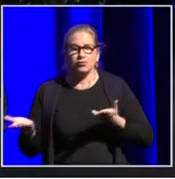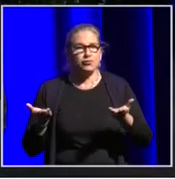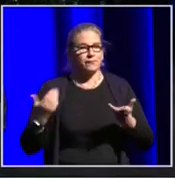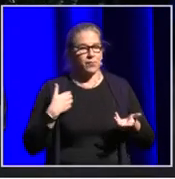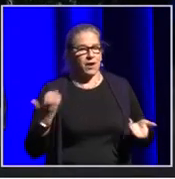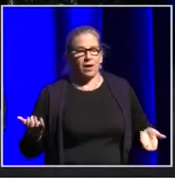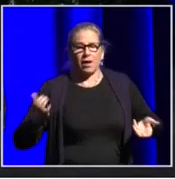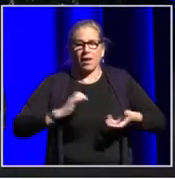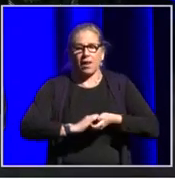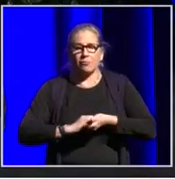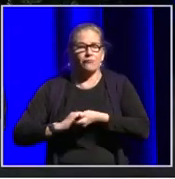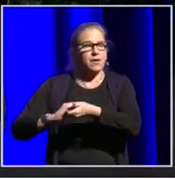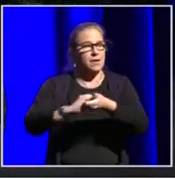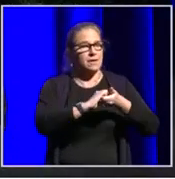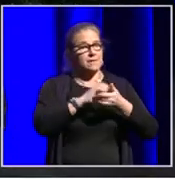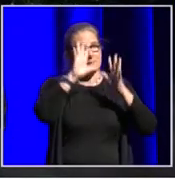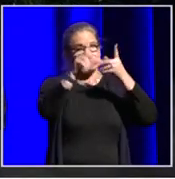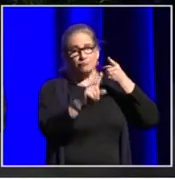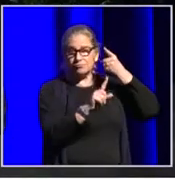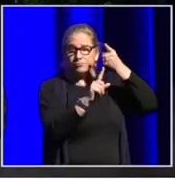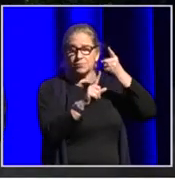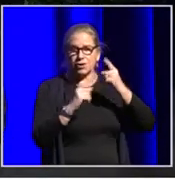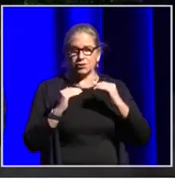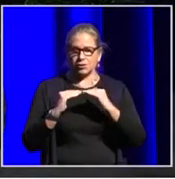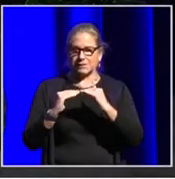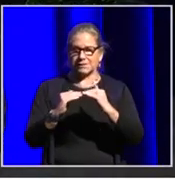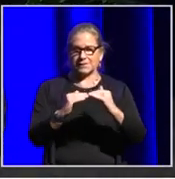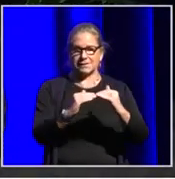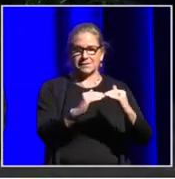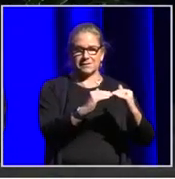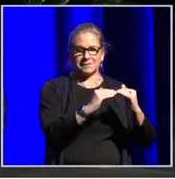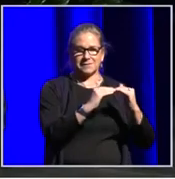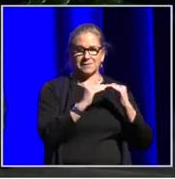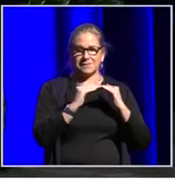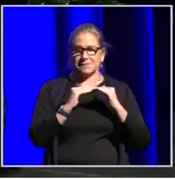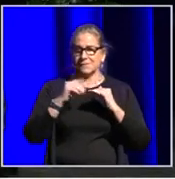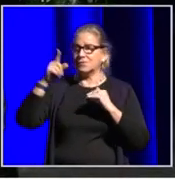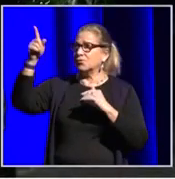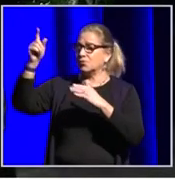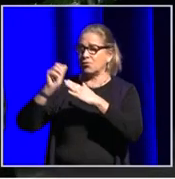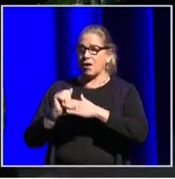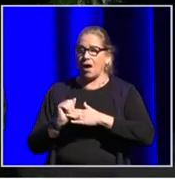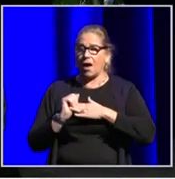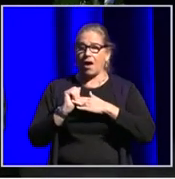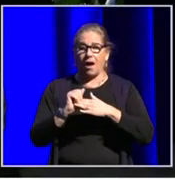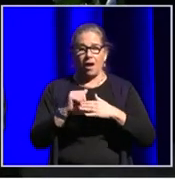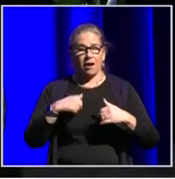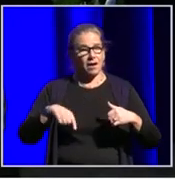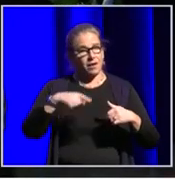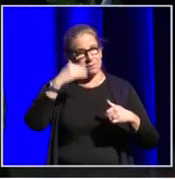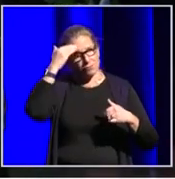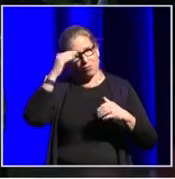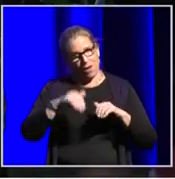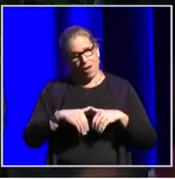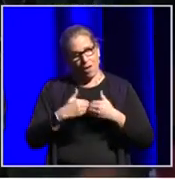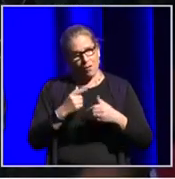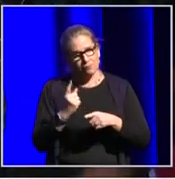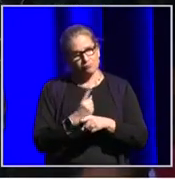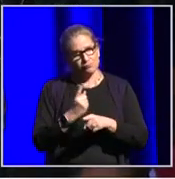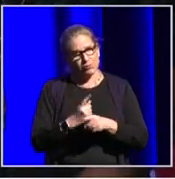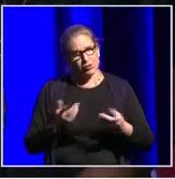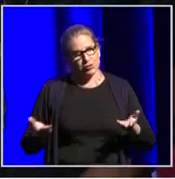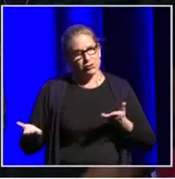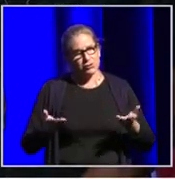would guide us, that the service we render for One DC in your name and by your